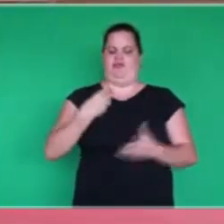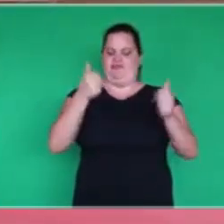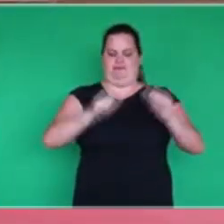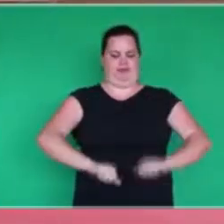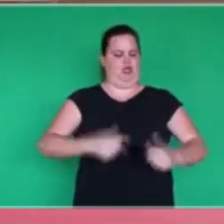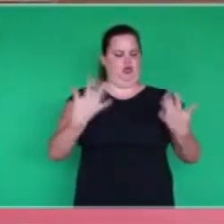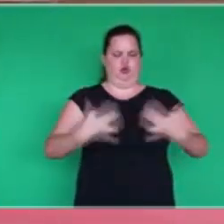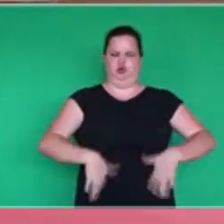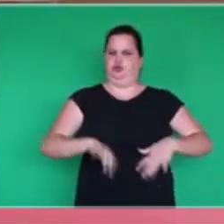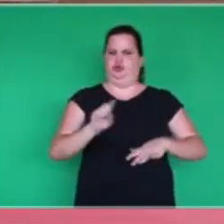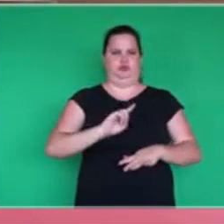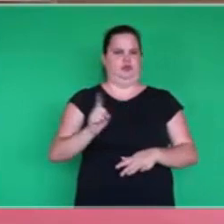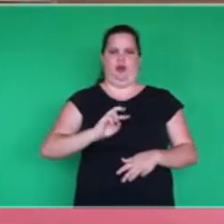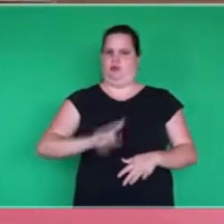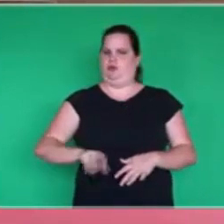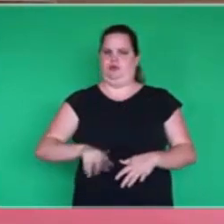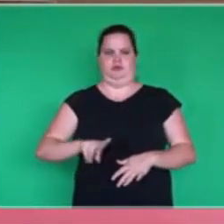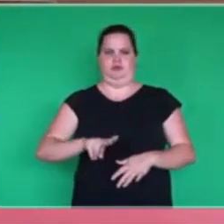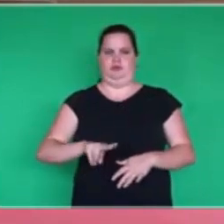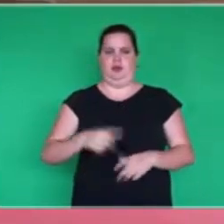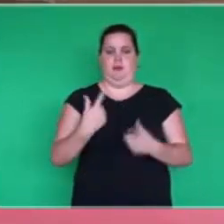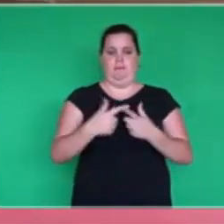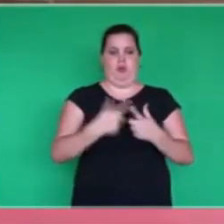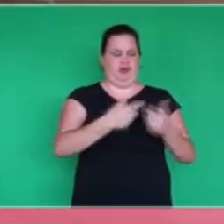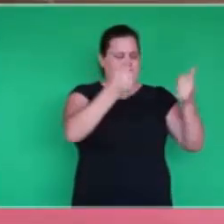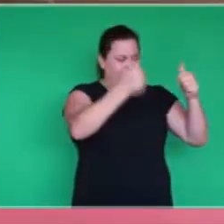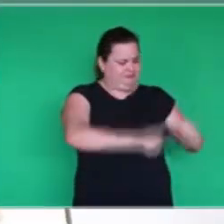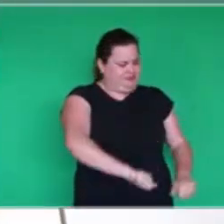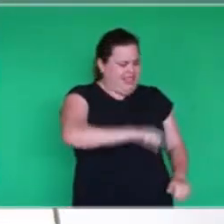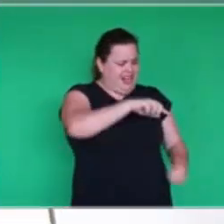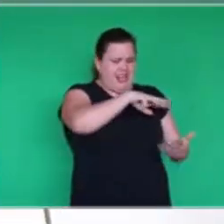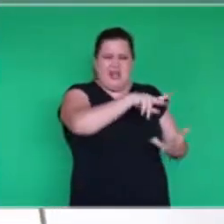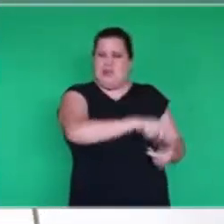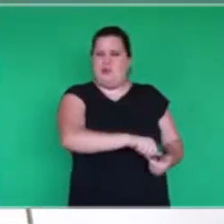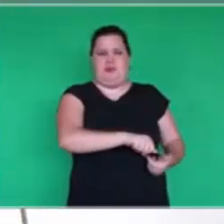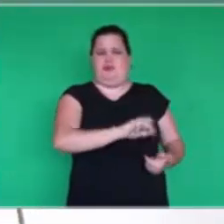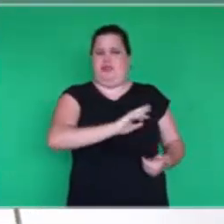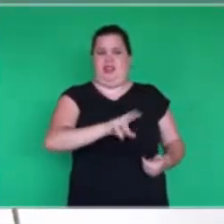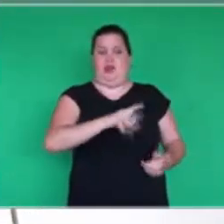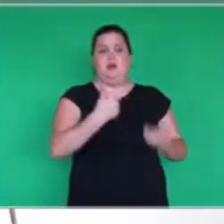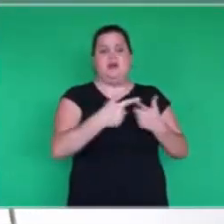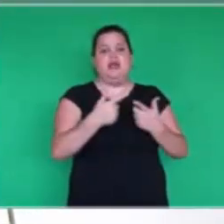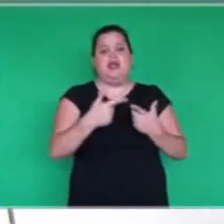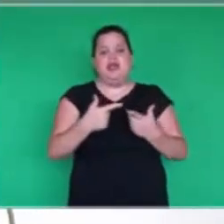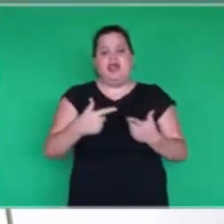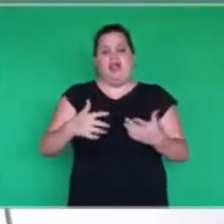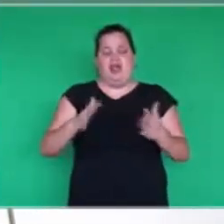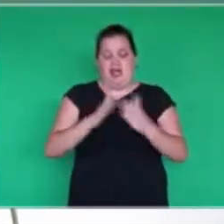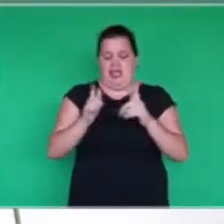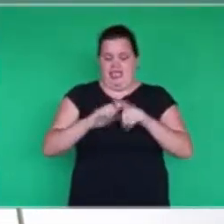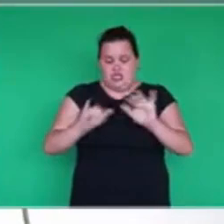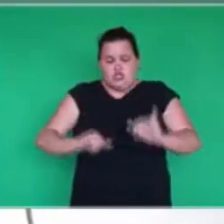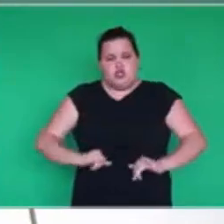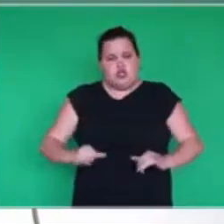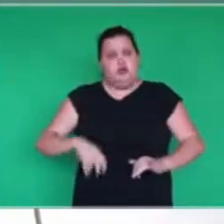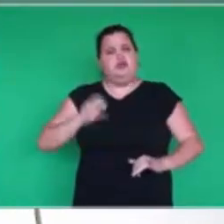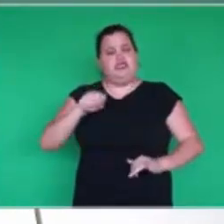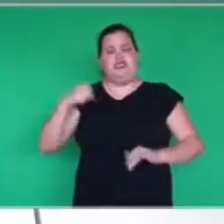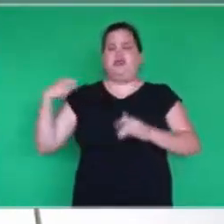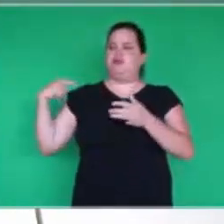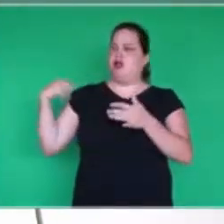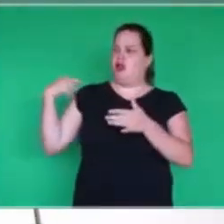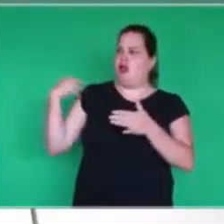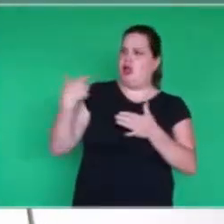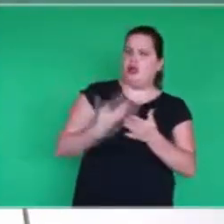great tribulation, and the church will no longer be here. As we study the last letter in the book of Revelation,